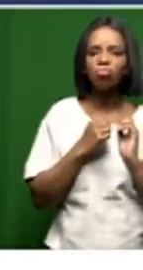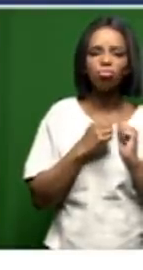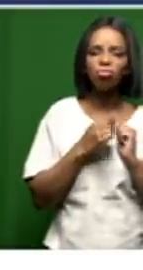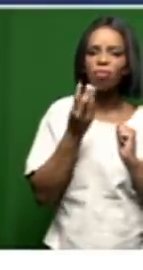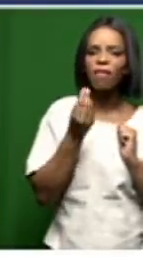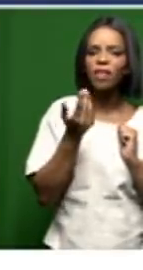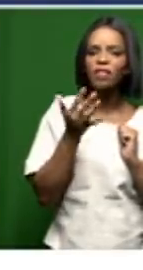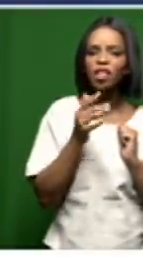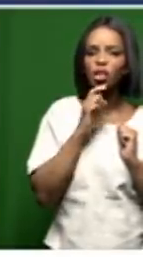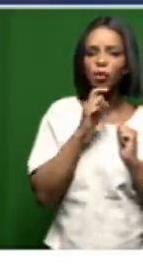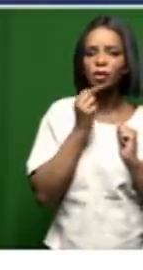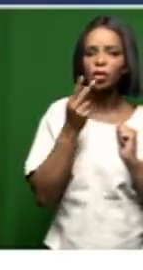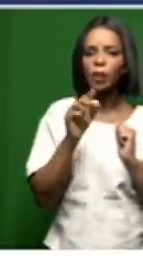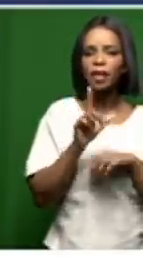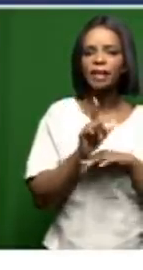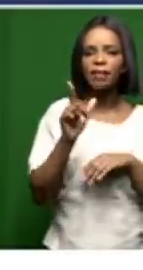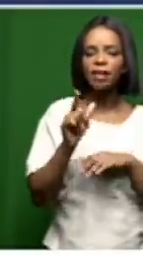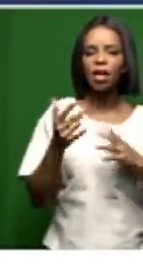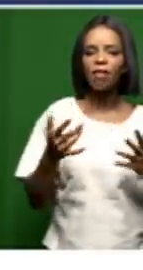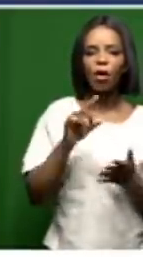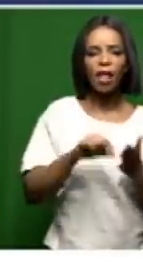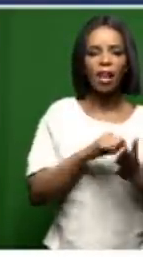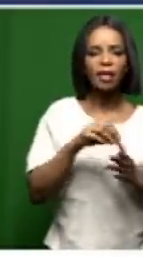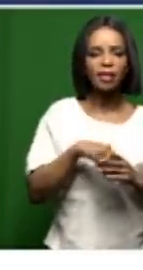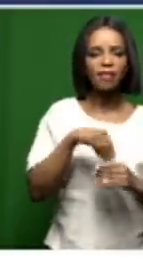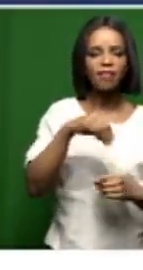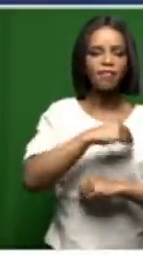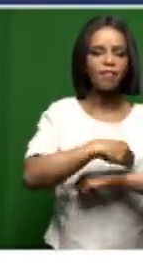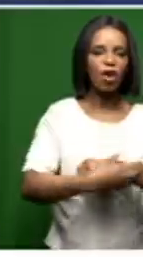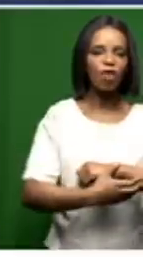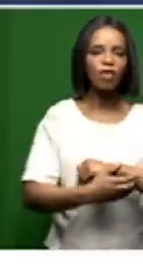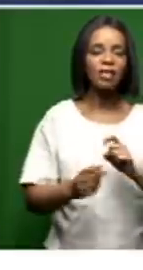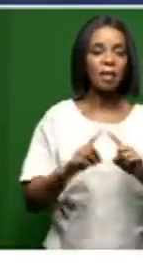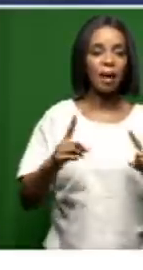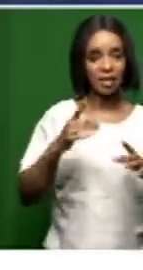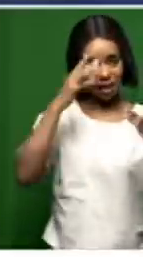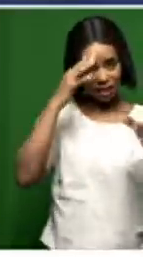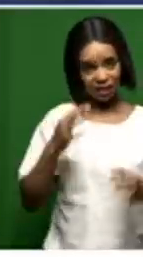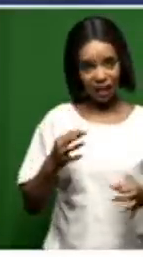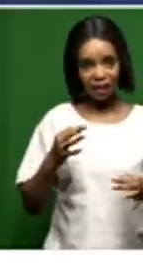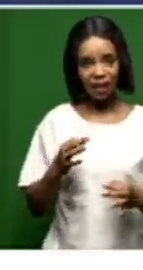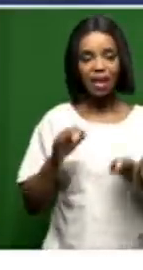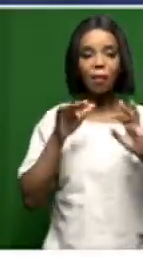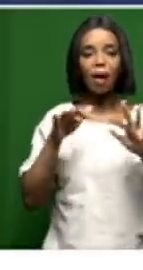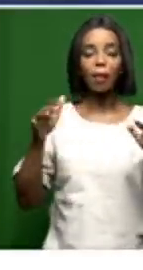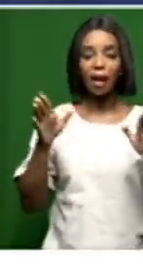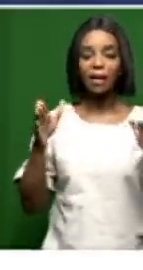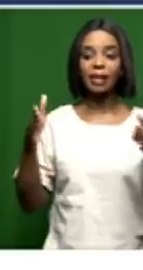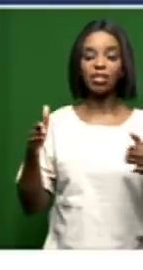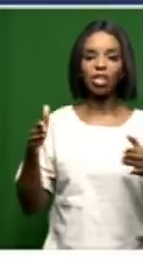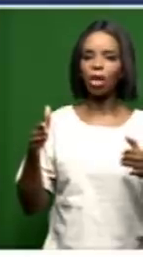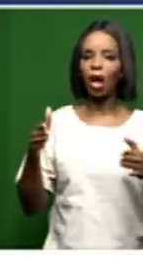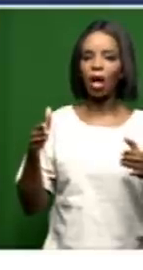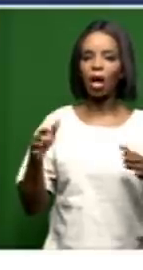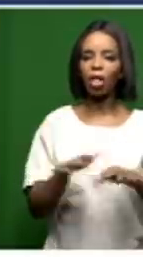the ANC's 27 elective conference, but that he decided to deflect public attention in order to protect the